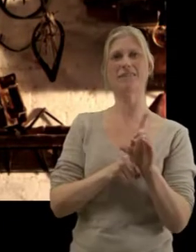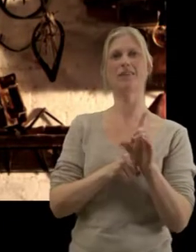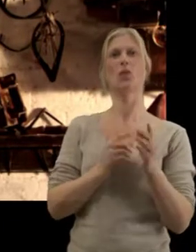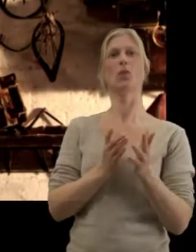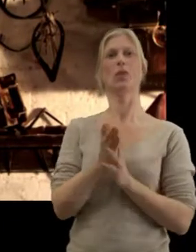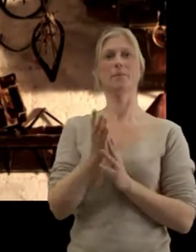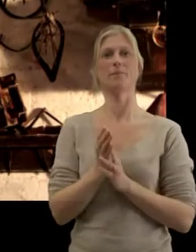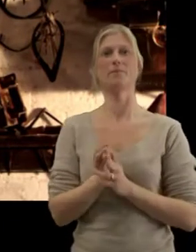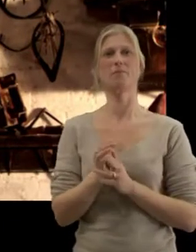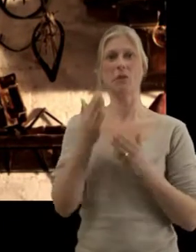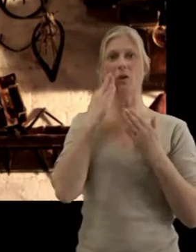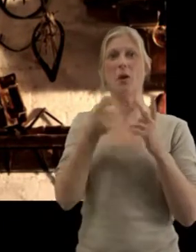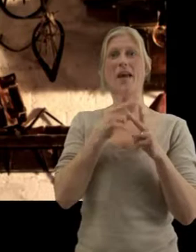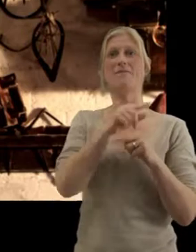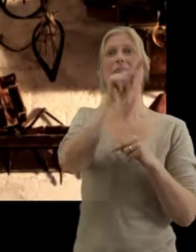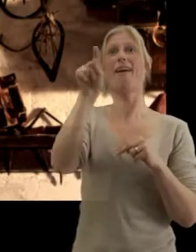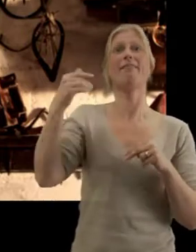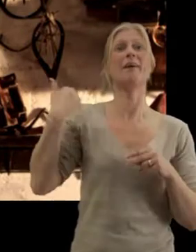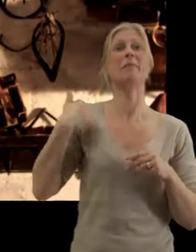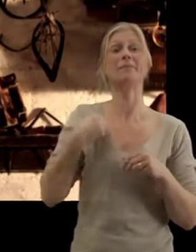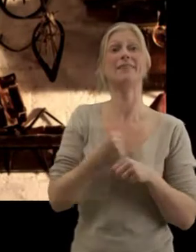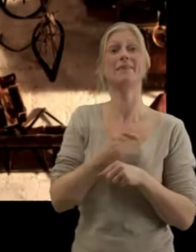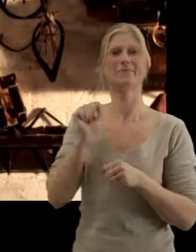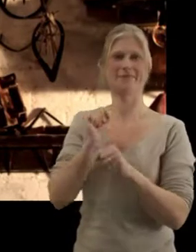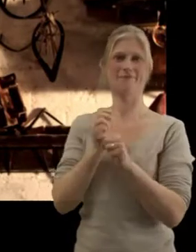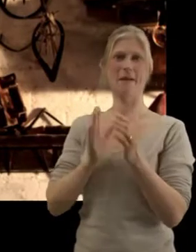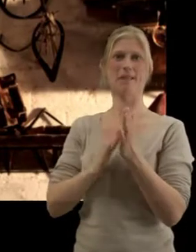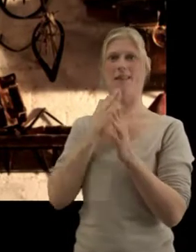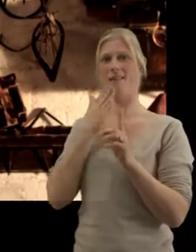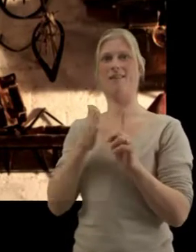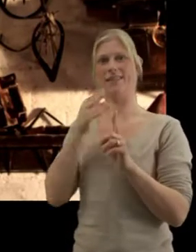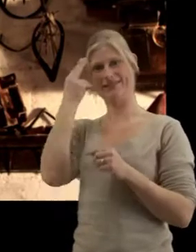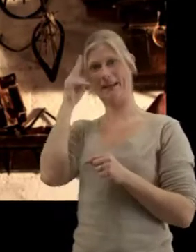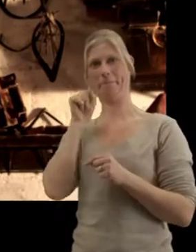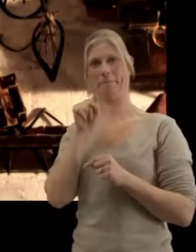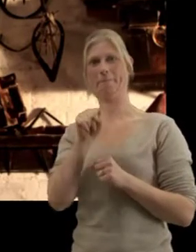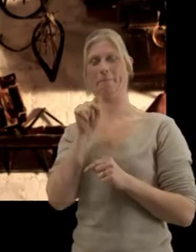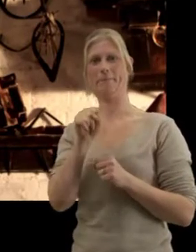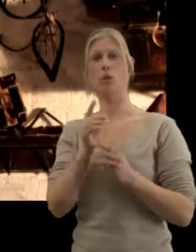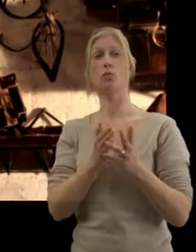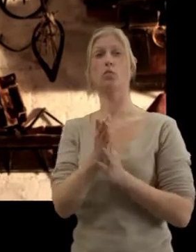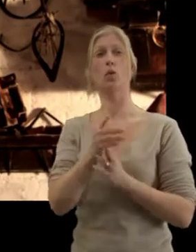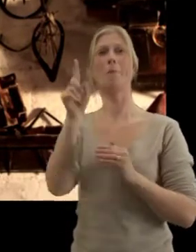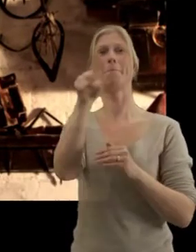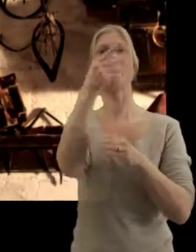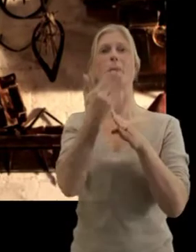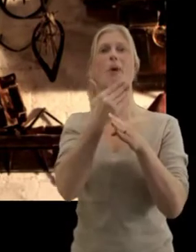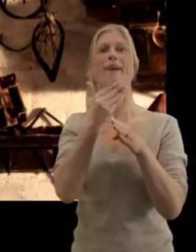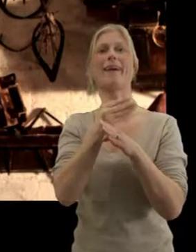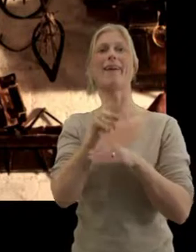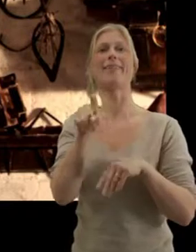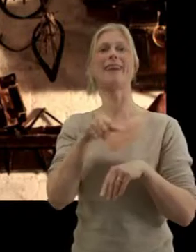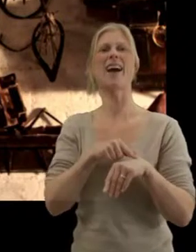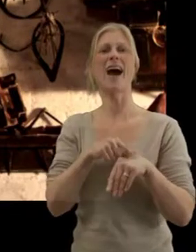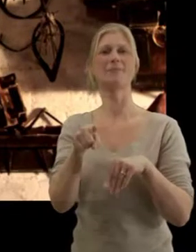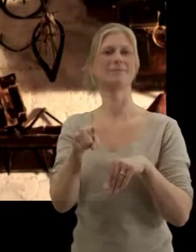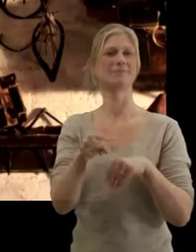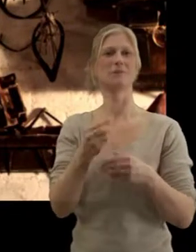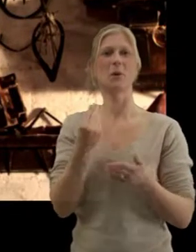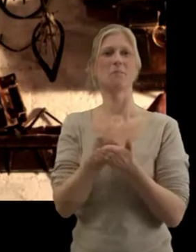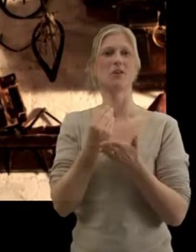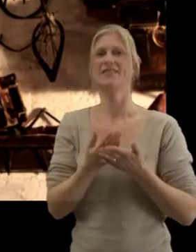that was my grandmother's name for him. Because millers and in that sort of business were never known for